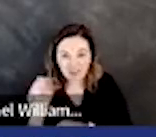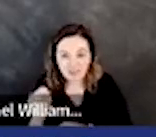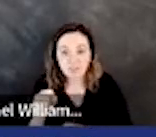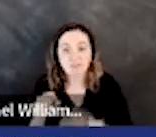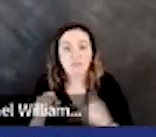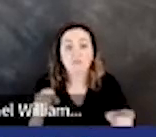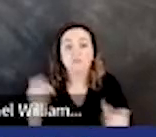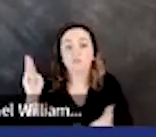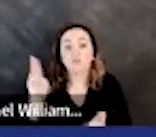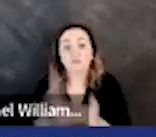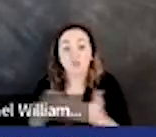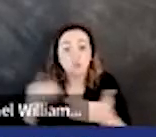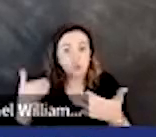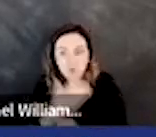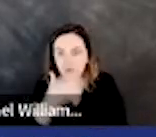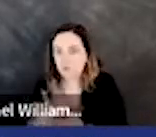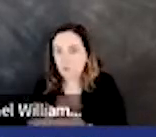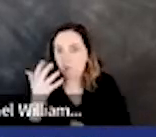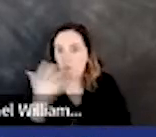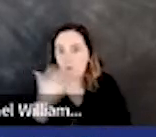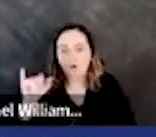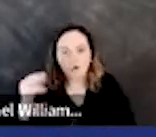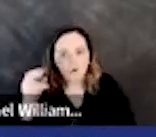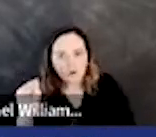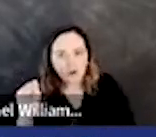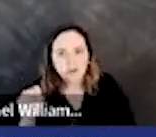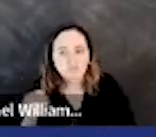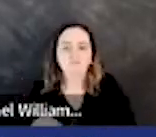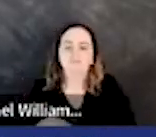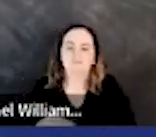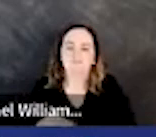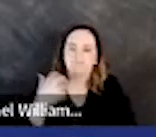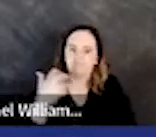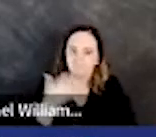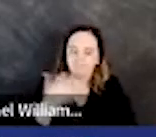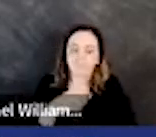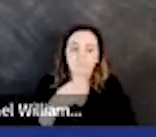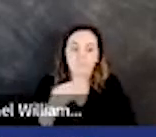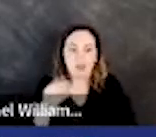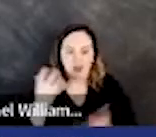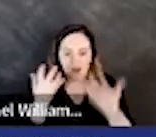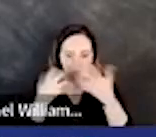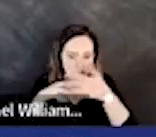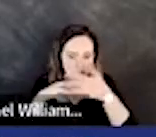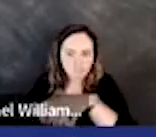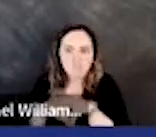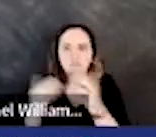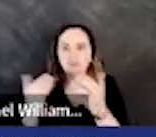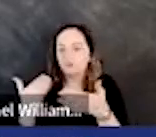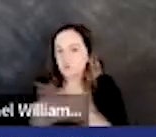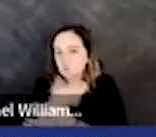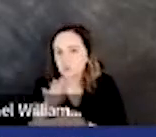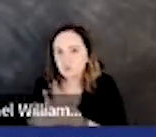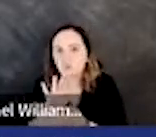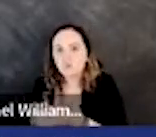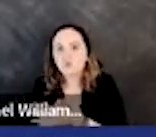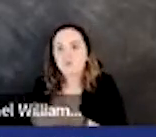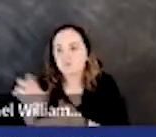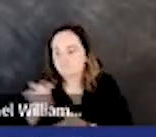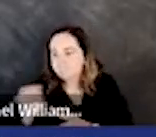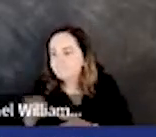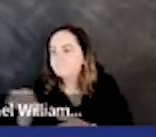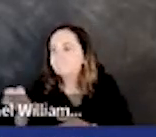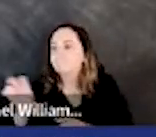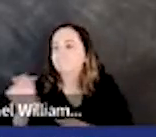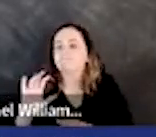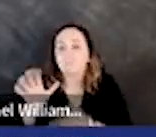Yasmin enrolled at a new school, Jordan, and acclimated to a new school, navigated